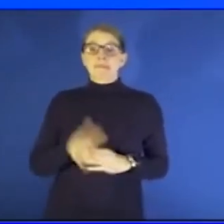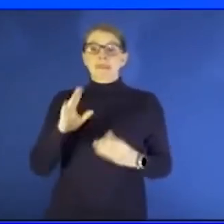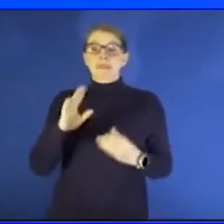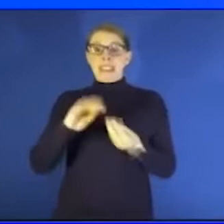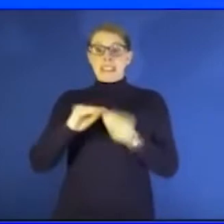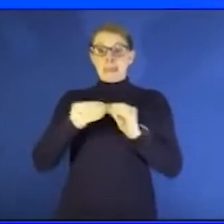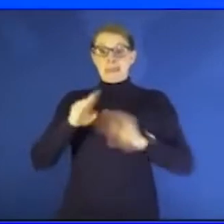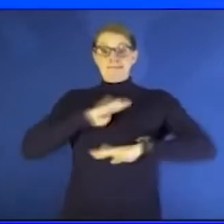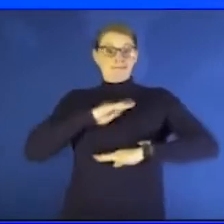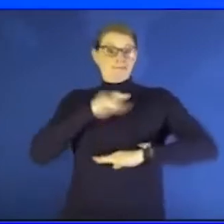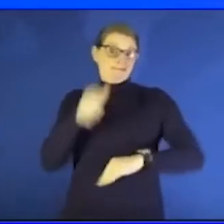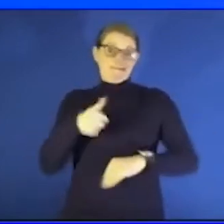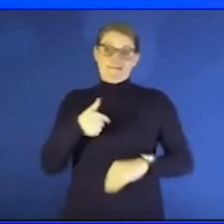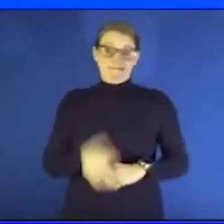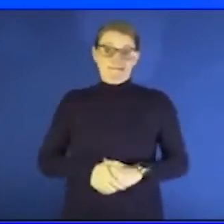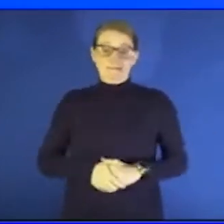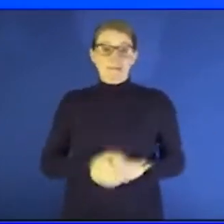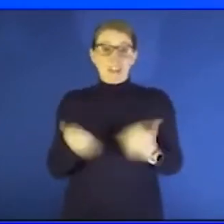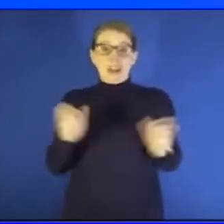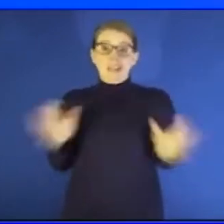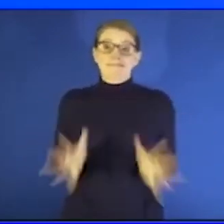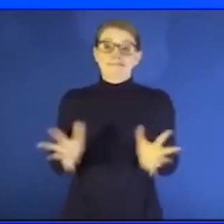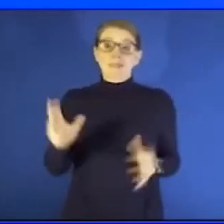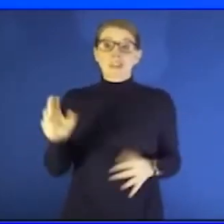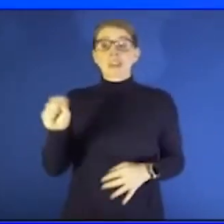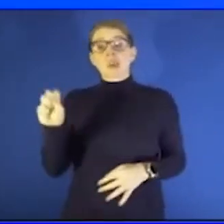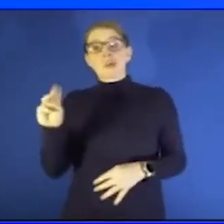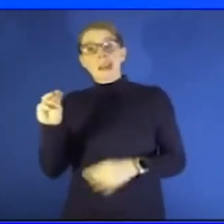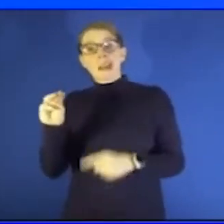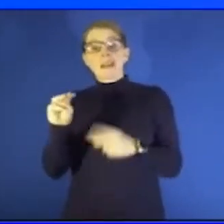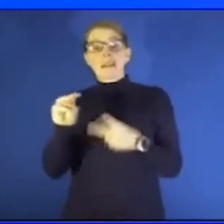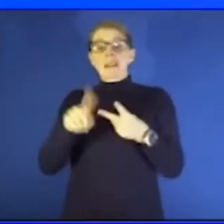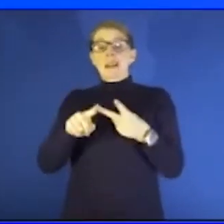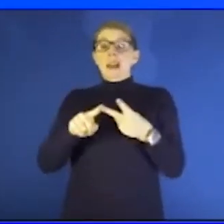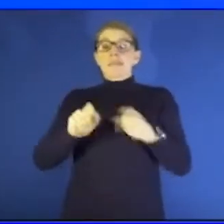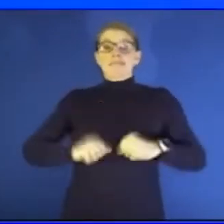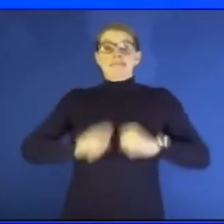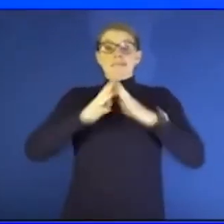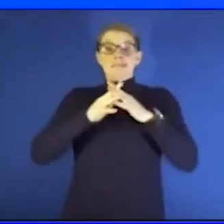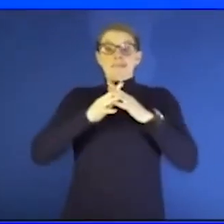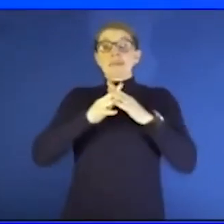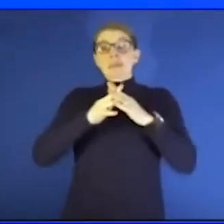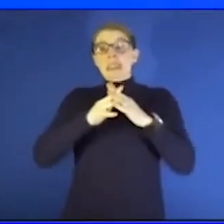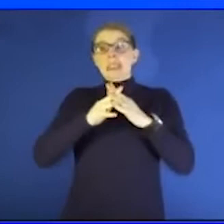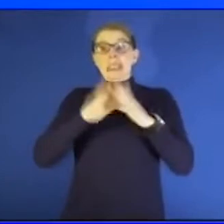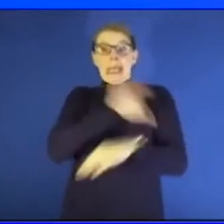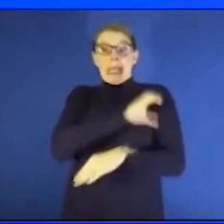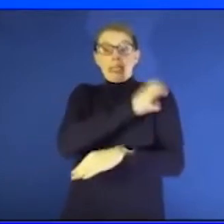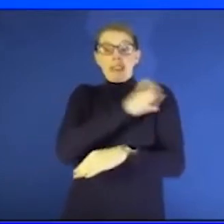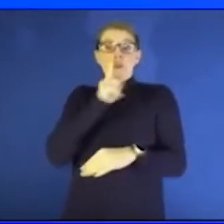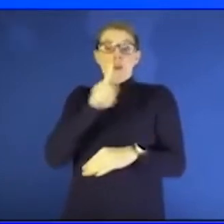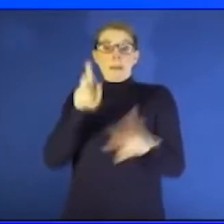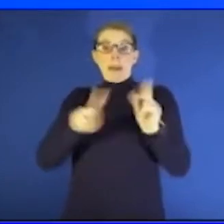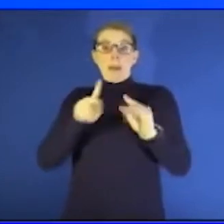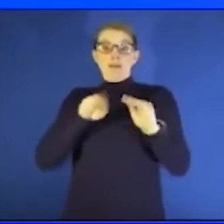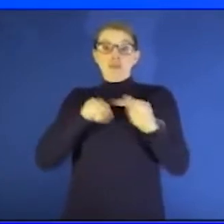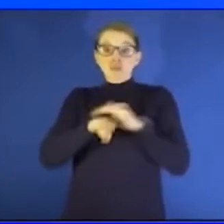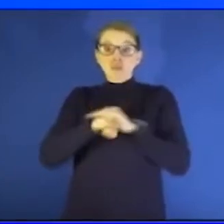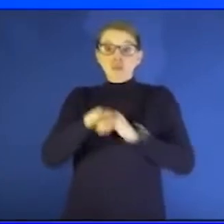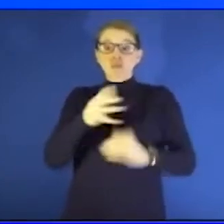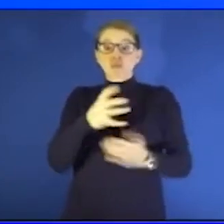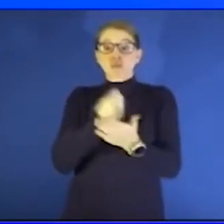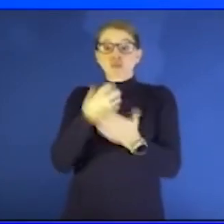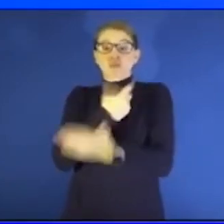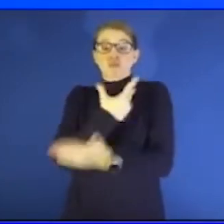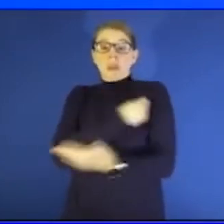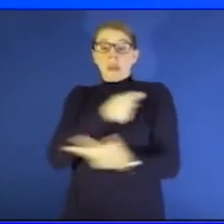of push through social media. We've had mass vaccination clinics. Some schools have held vaccination clinics. Many pediatricians